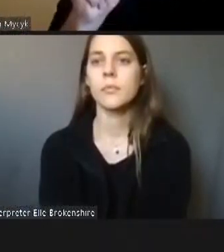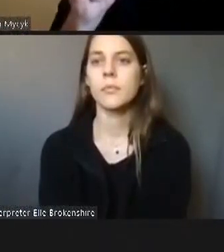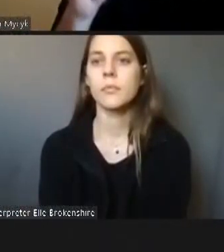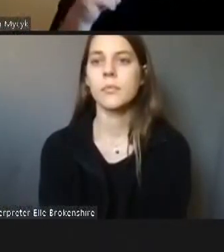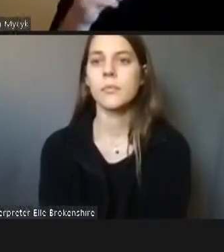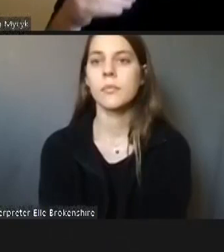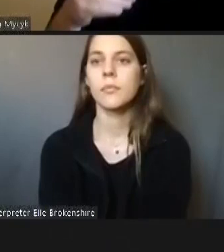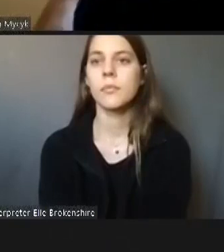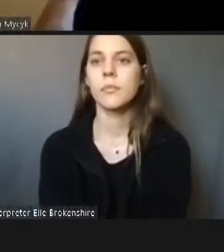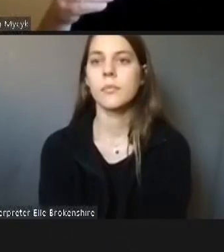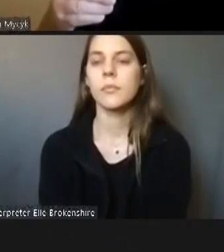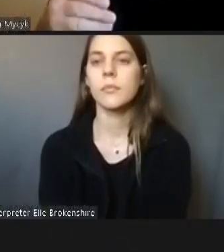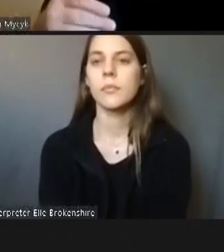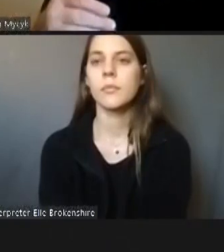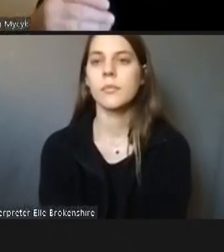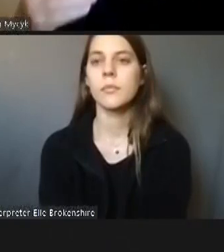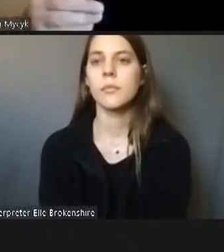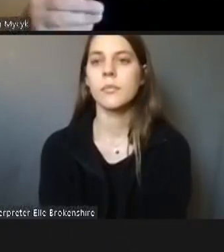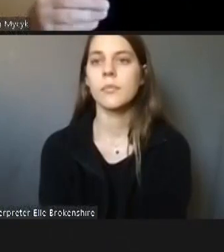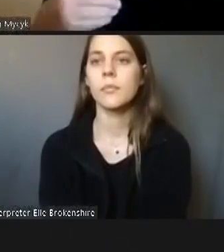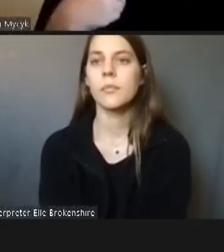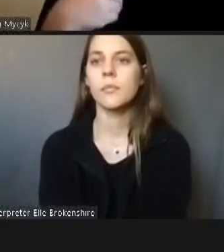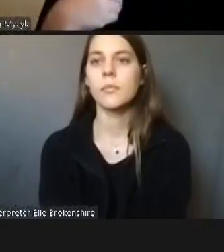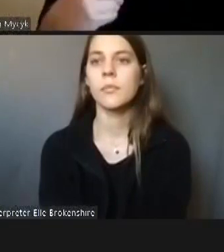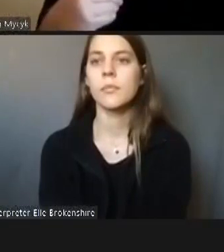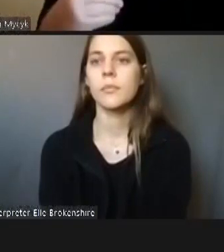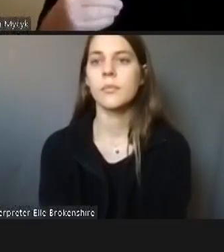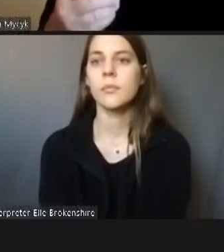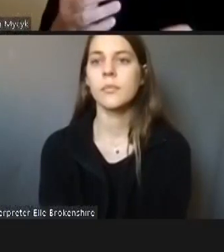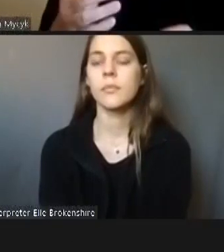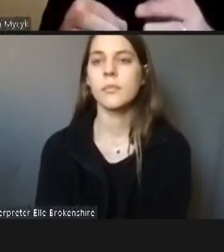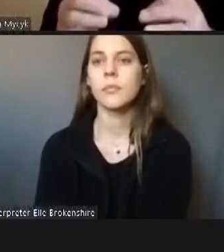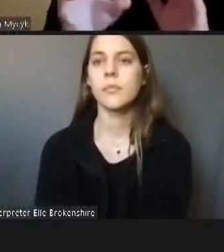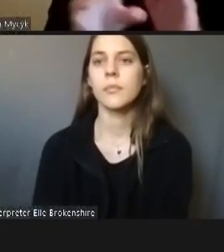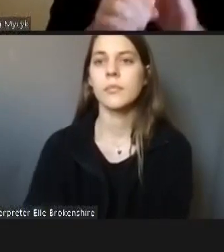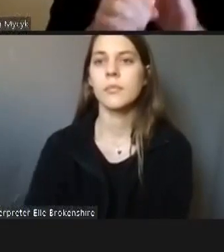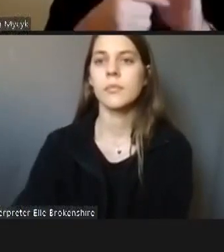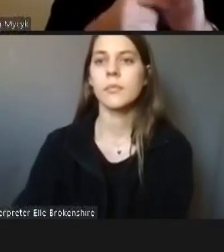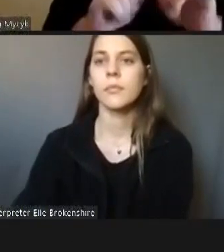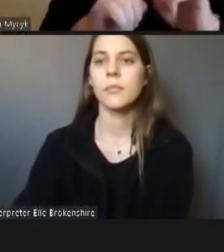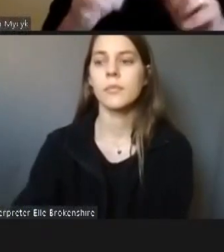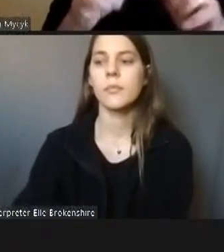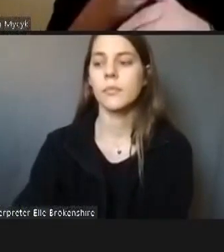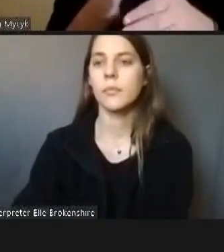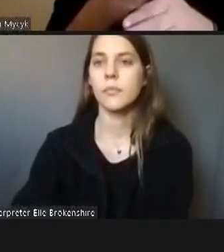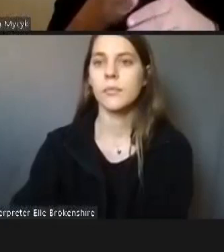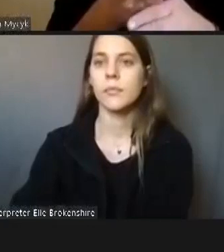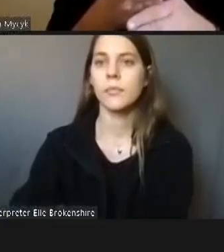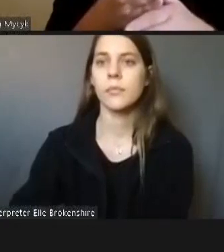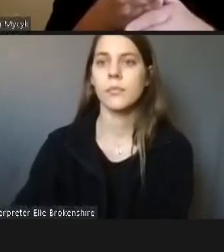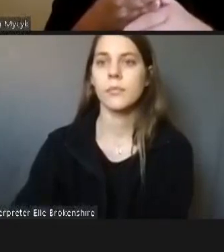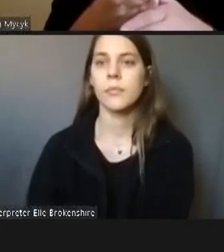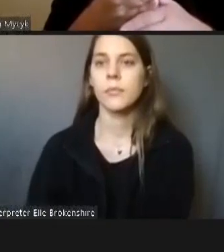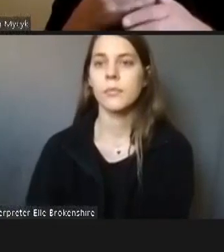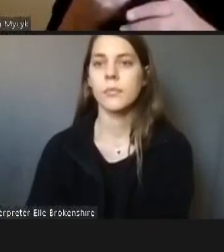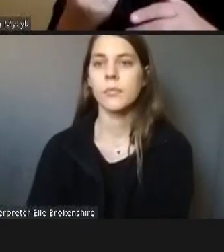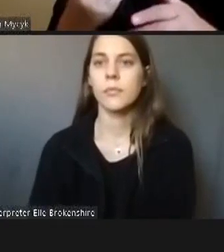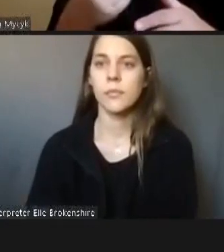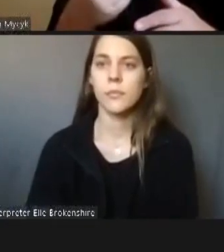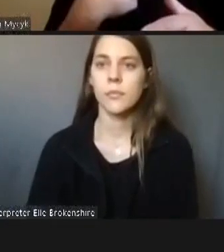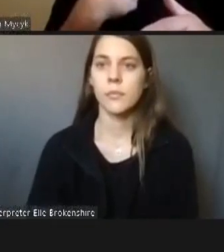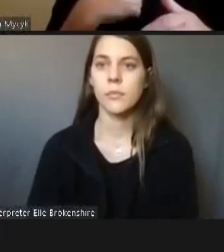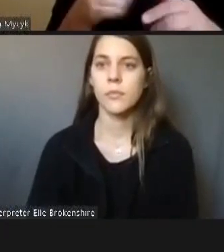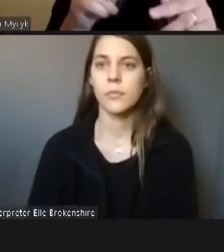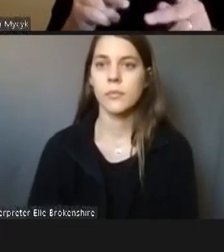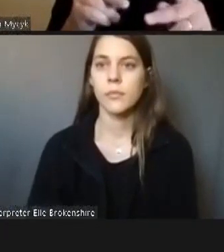So we have some simple graphics here to sort of show the difference between what may have been